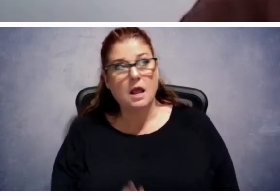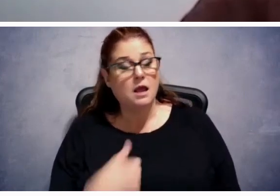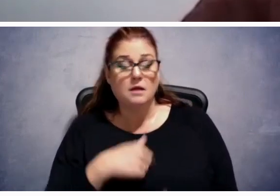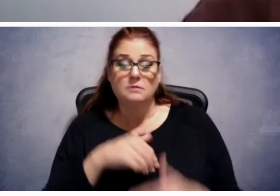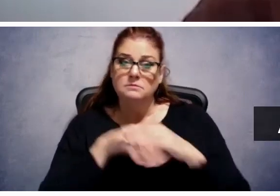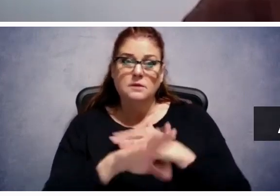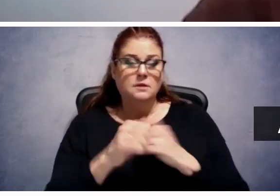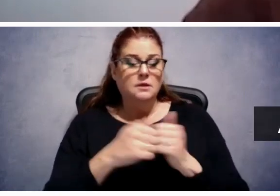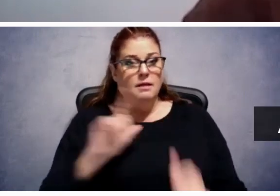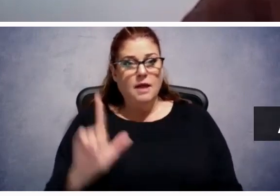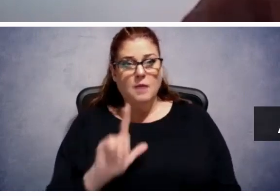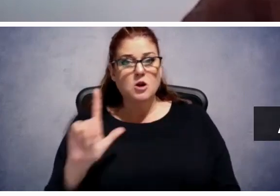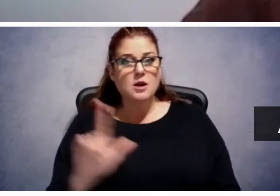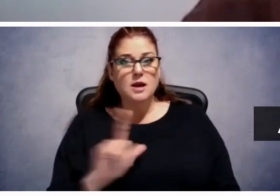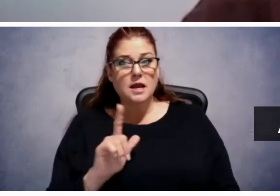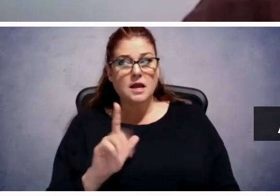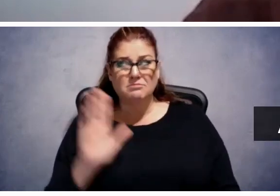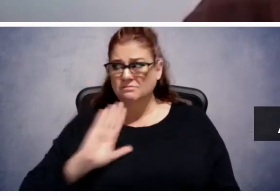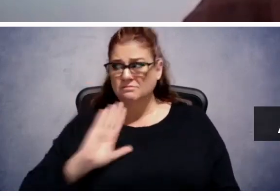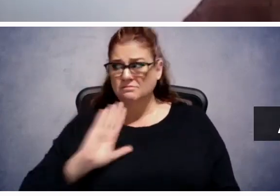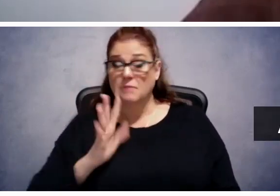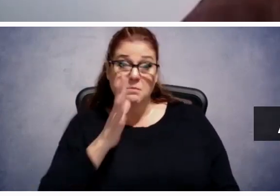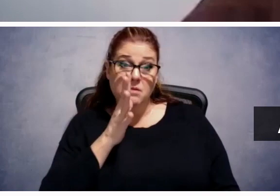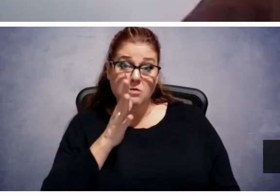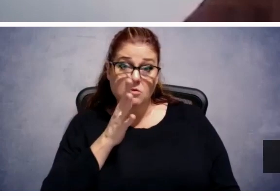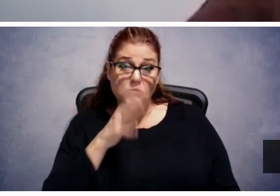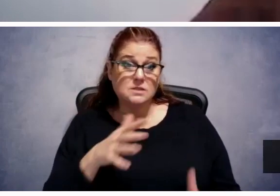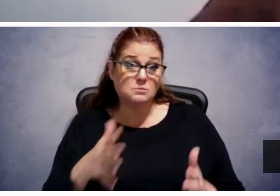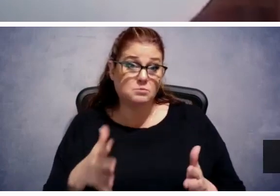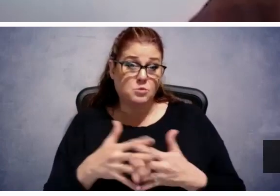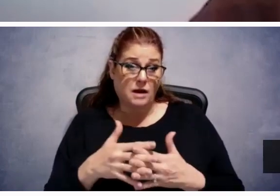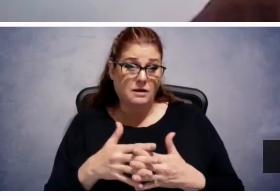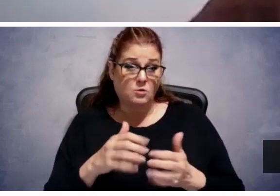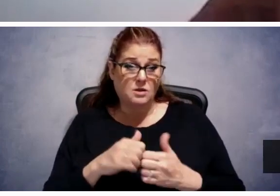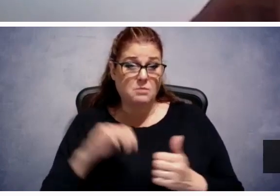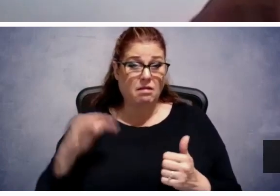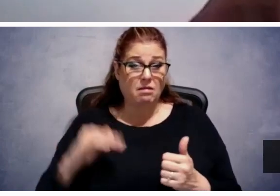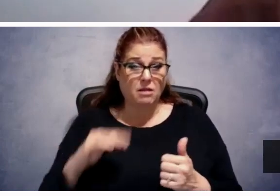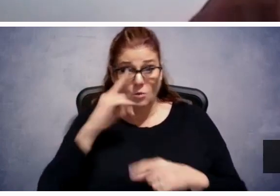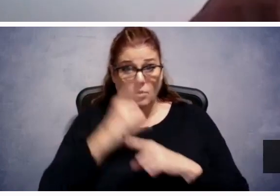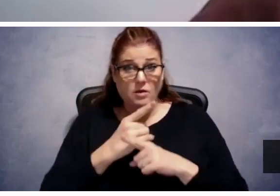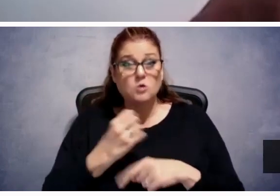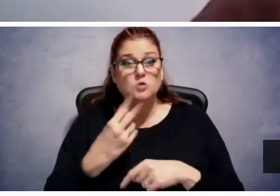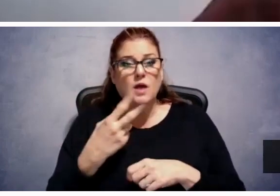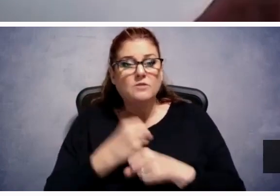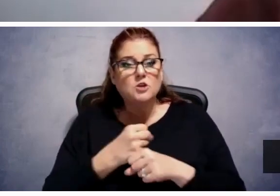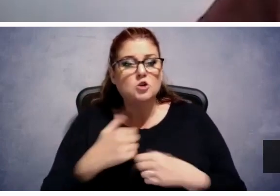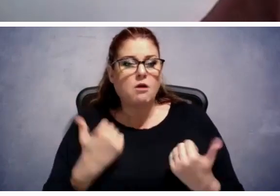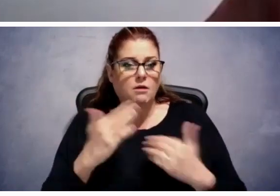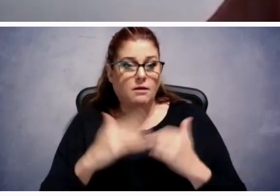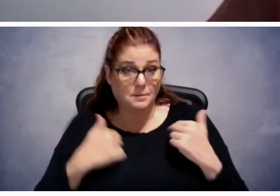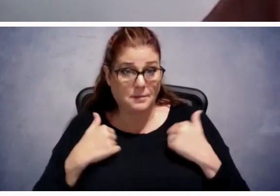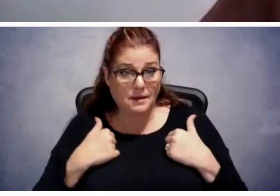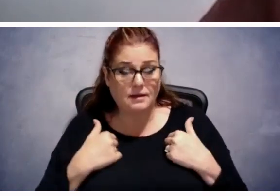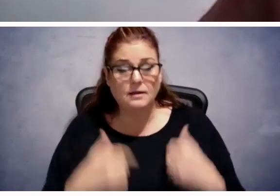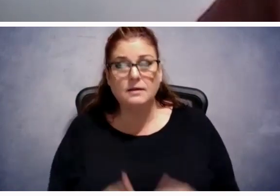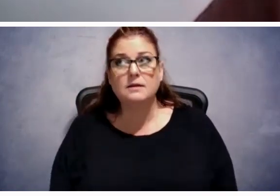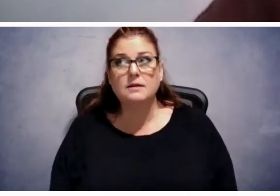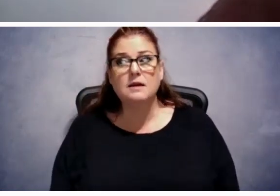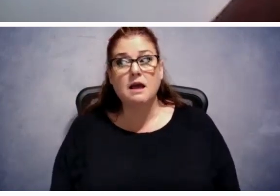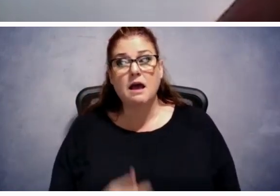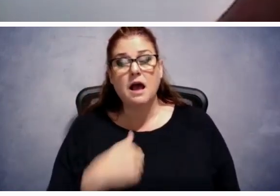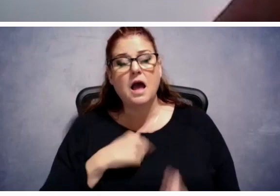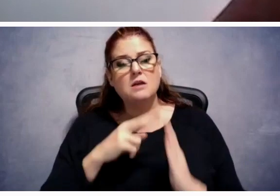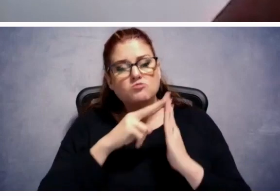to the library, and at the time, my mother was pregnant with my little brother, who is 12 years younger than I am. And so I